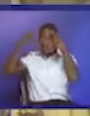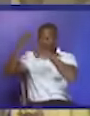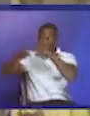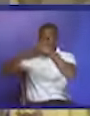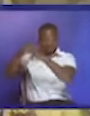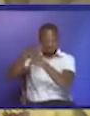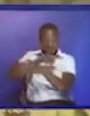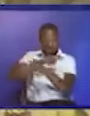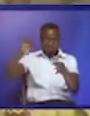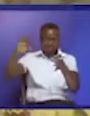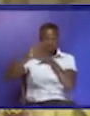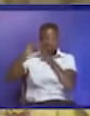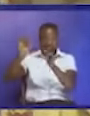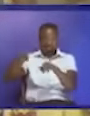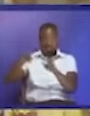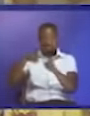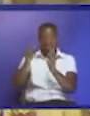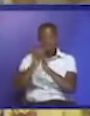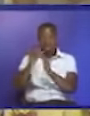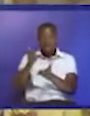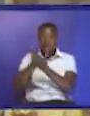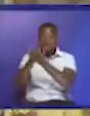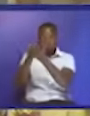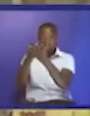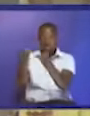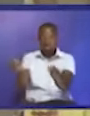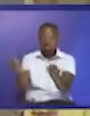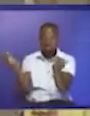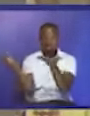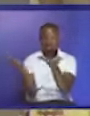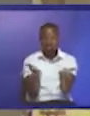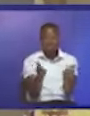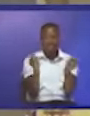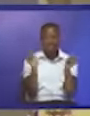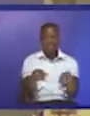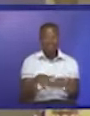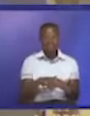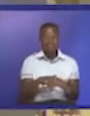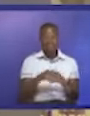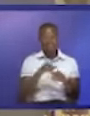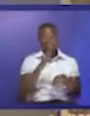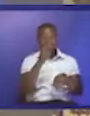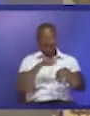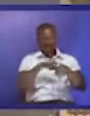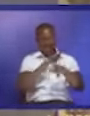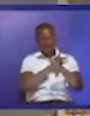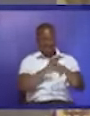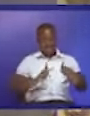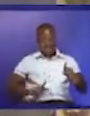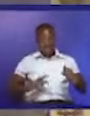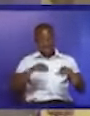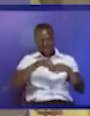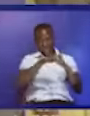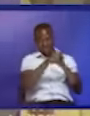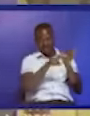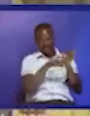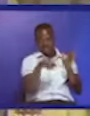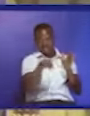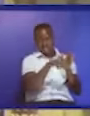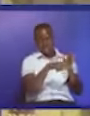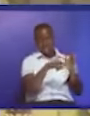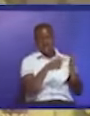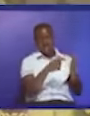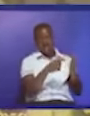proffer supernatural solutions. Every time kings were in trouble in the Bible, they did not consult